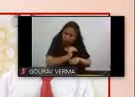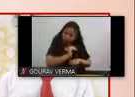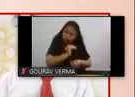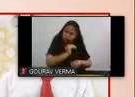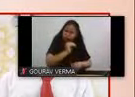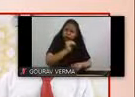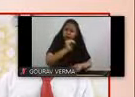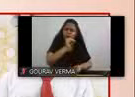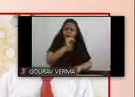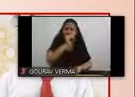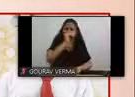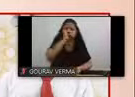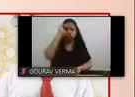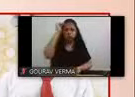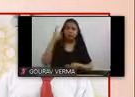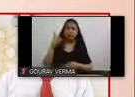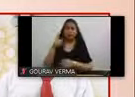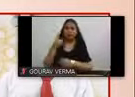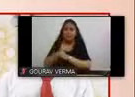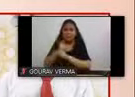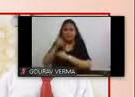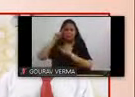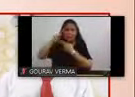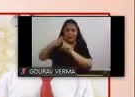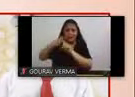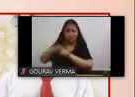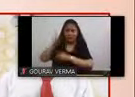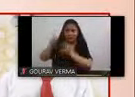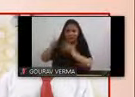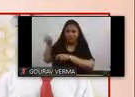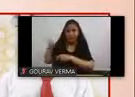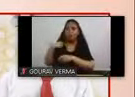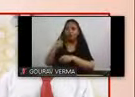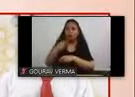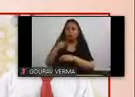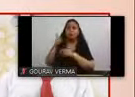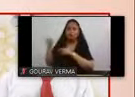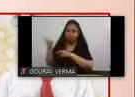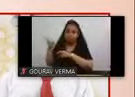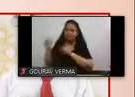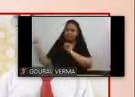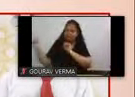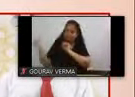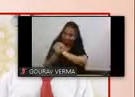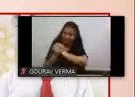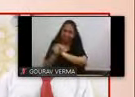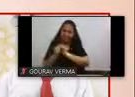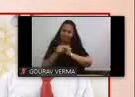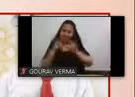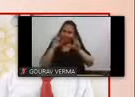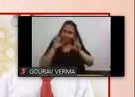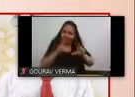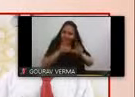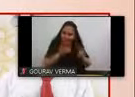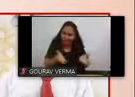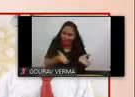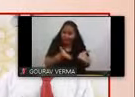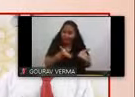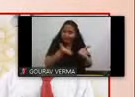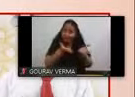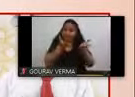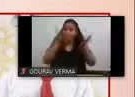along with the guidance of special educators. The other fellow, Arijit,